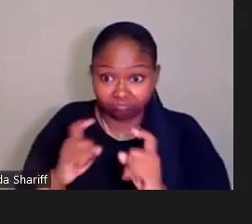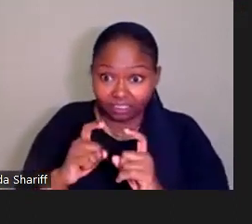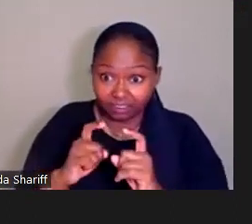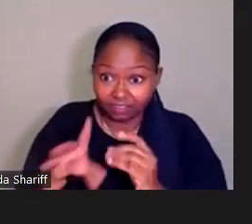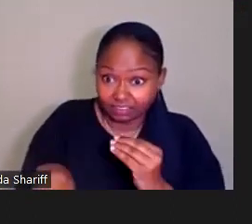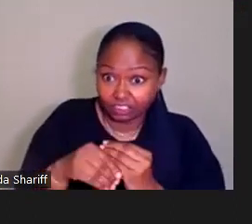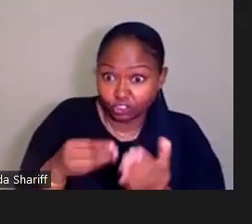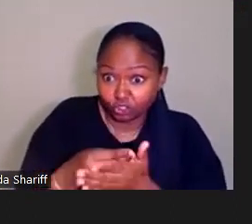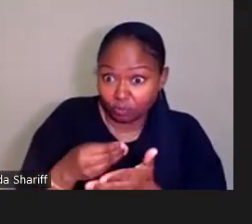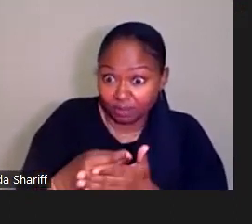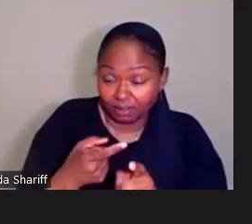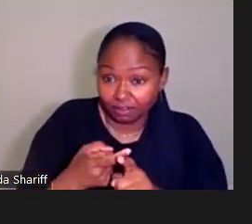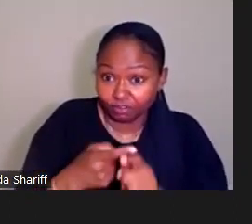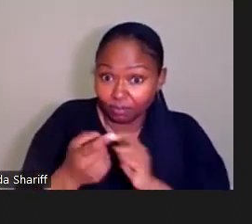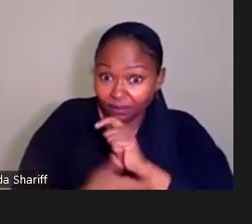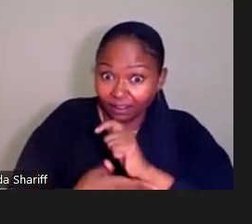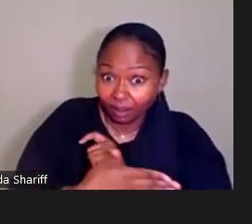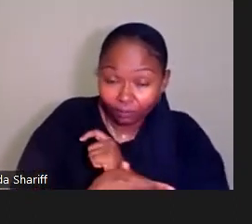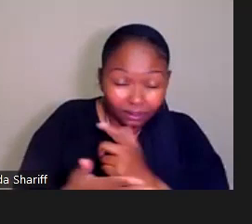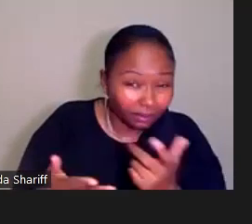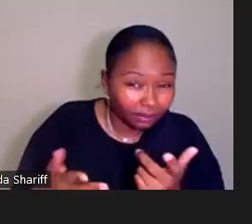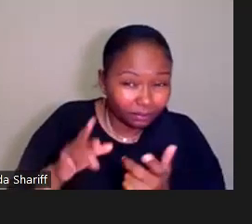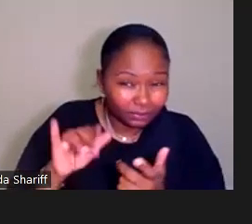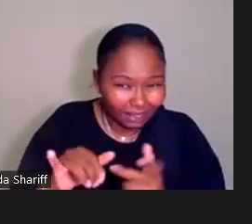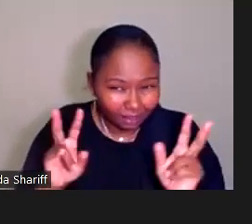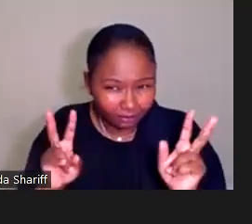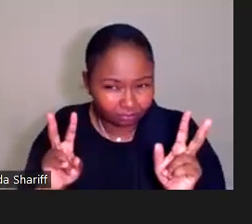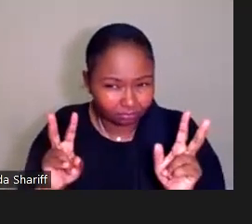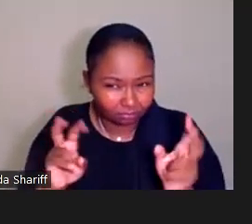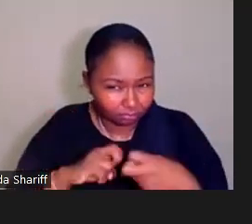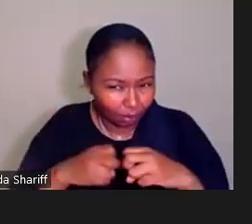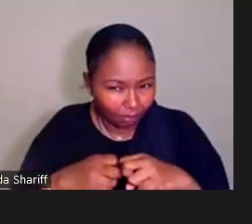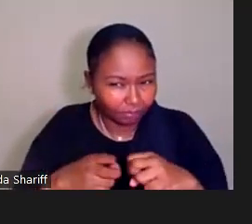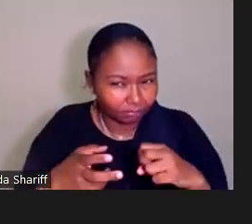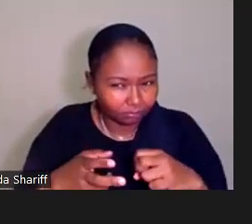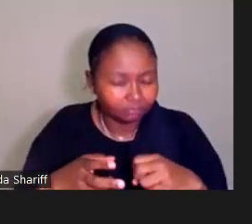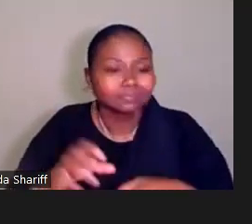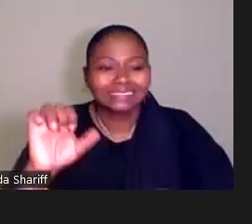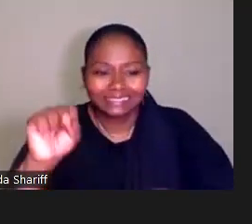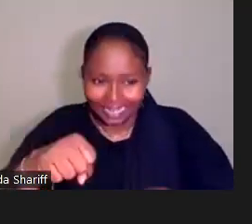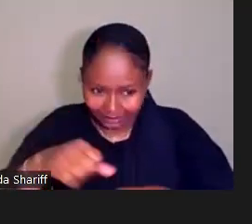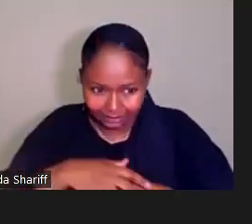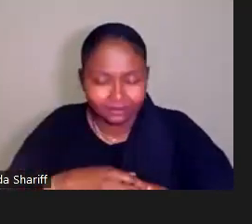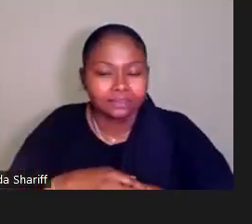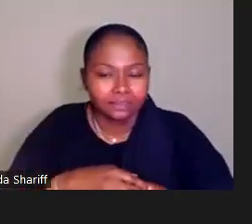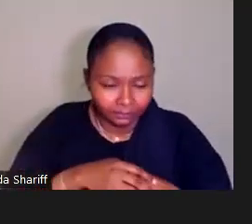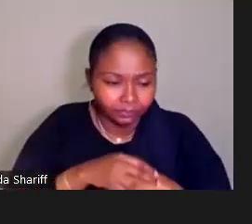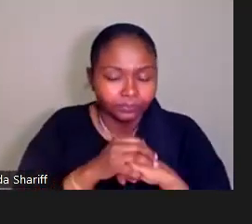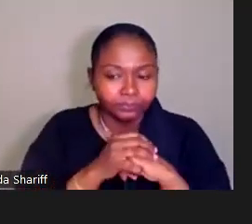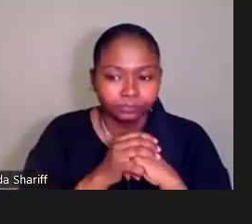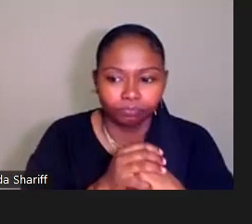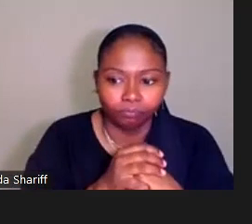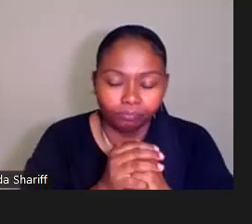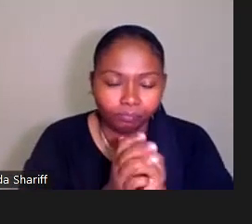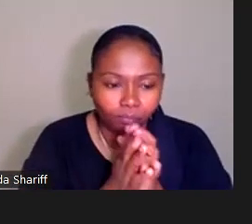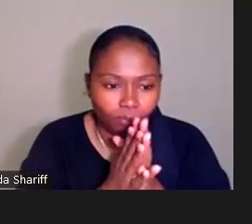just fee-based, or was that an issue that arose? Yes, that is an issue that